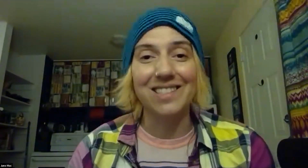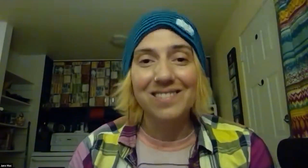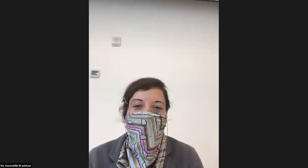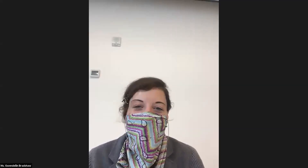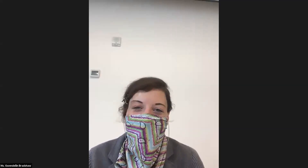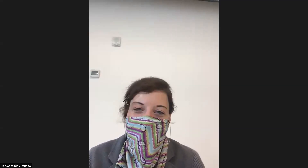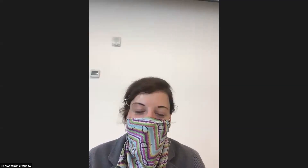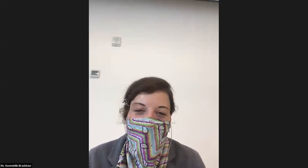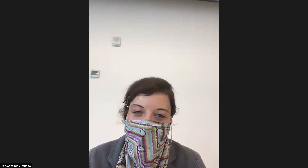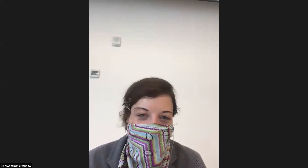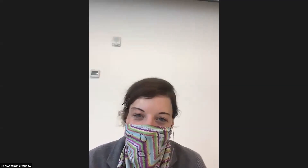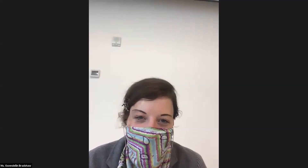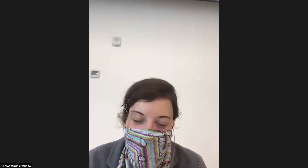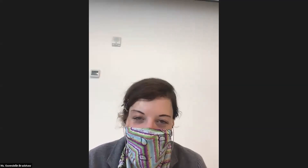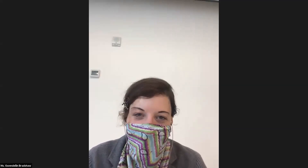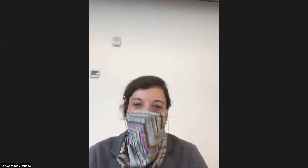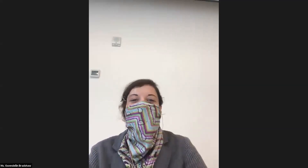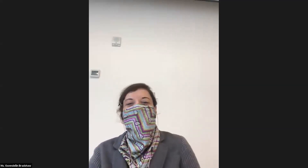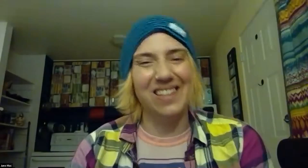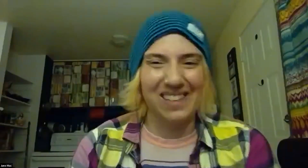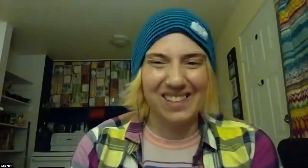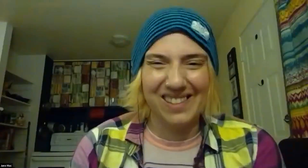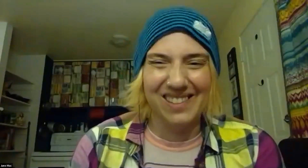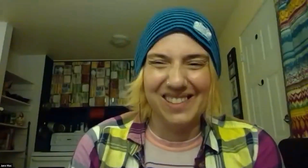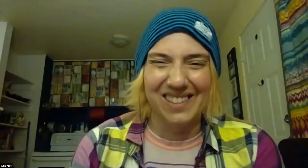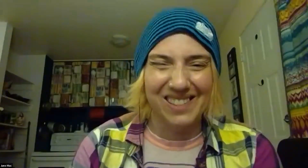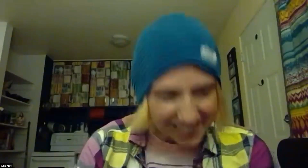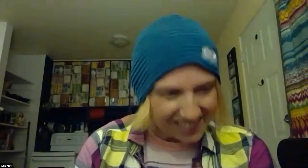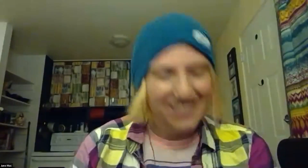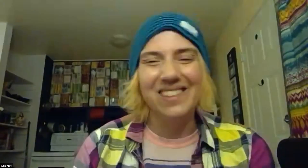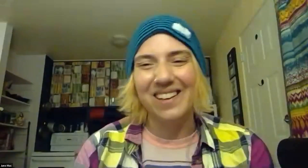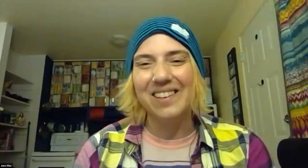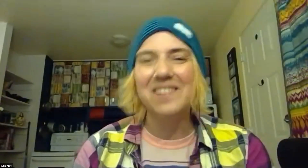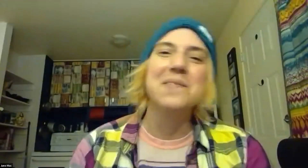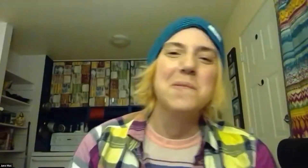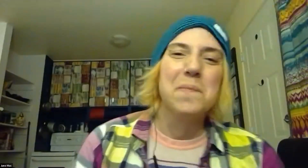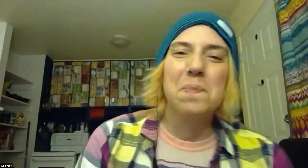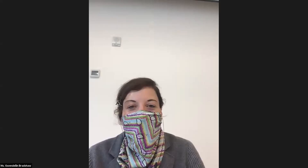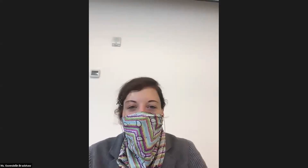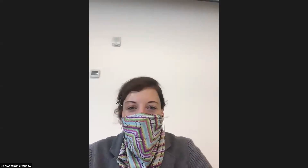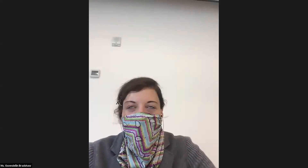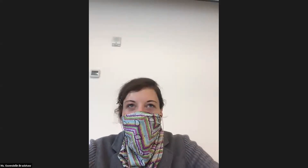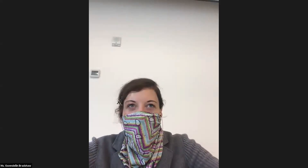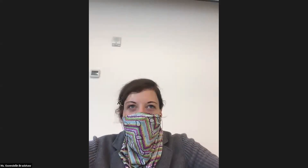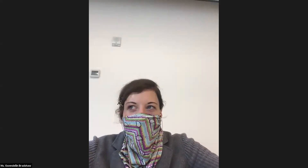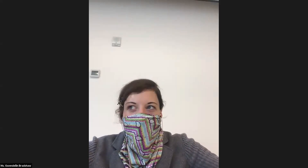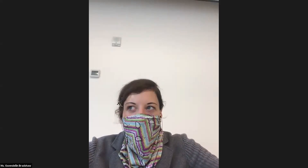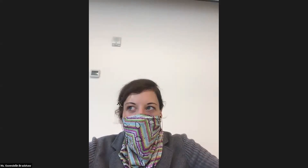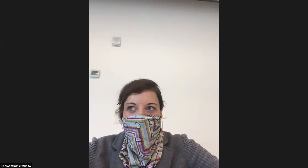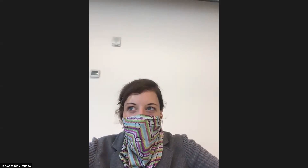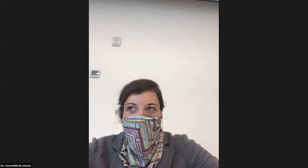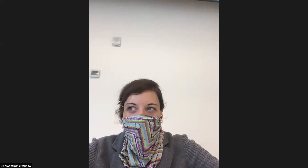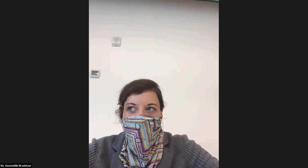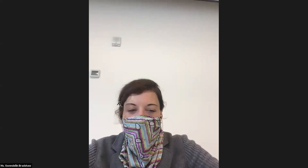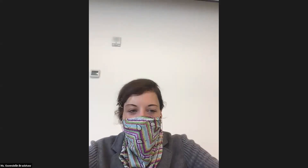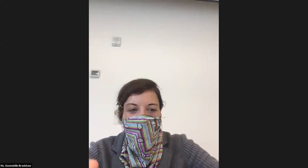Nice. You have friends. You have Yes. lots of friends now. Yeah. Oh. Yeah. So you could take,